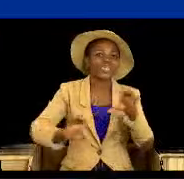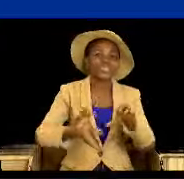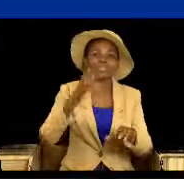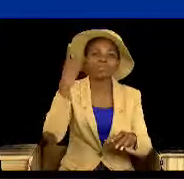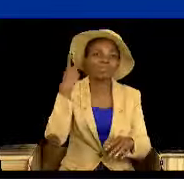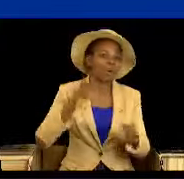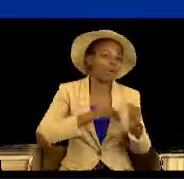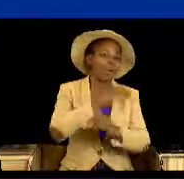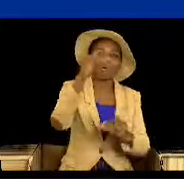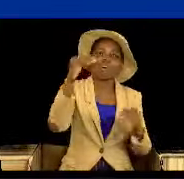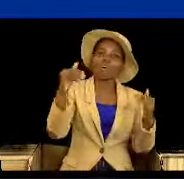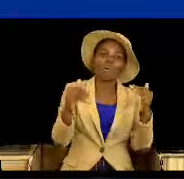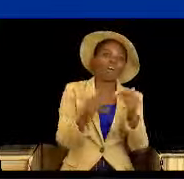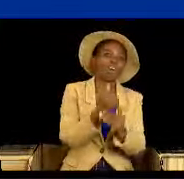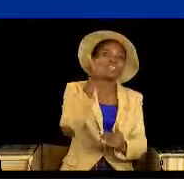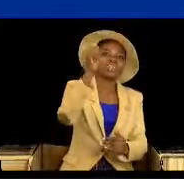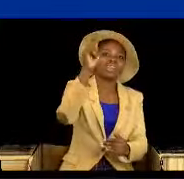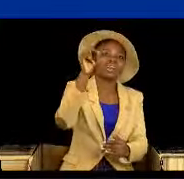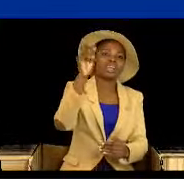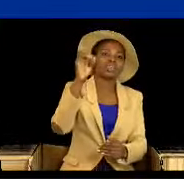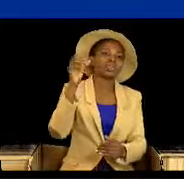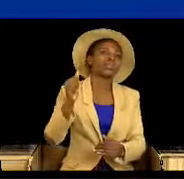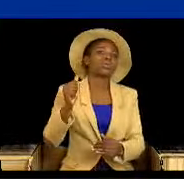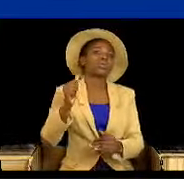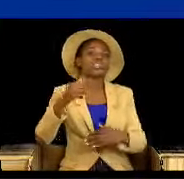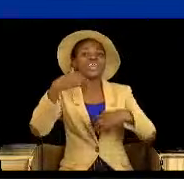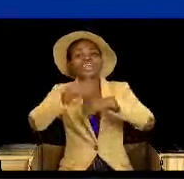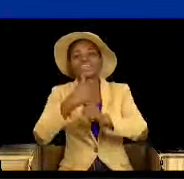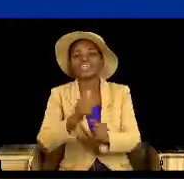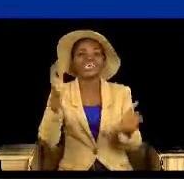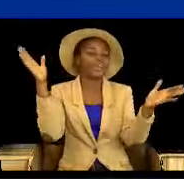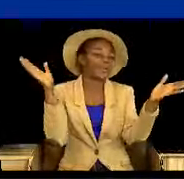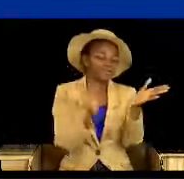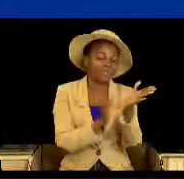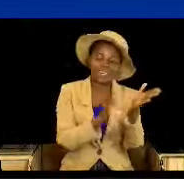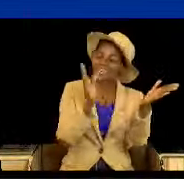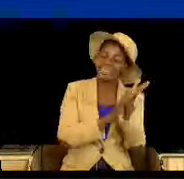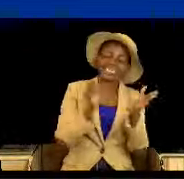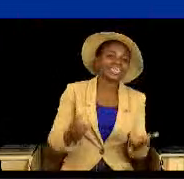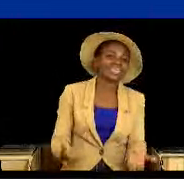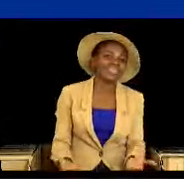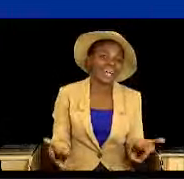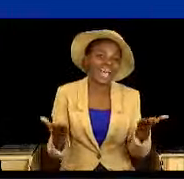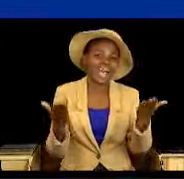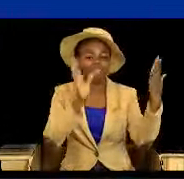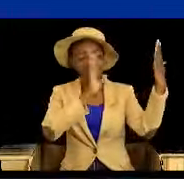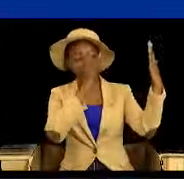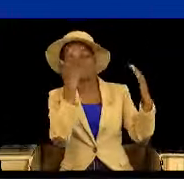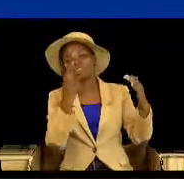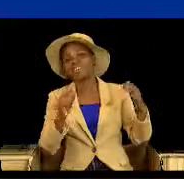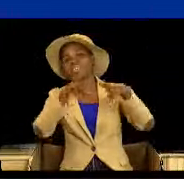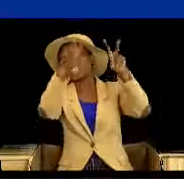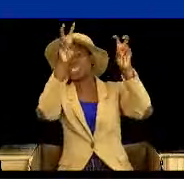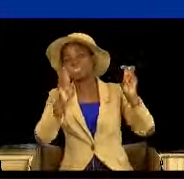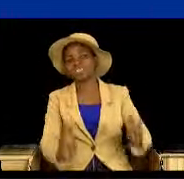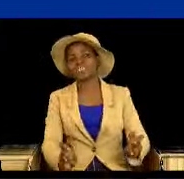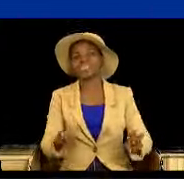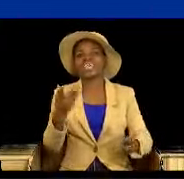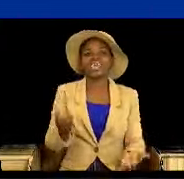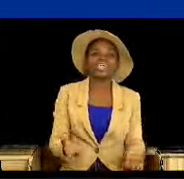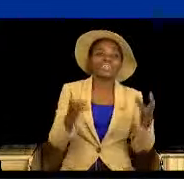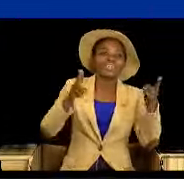for prise before the lift High the Cross LIF